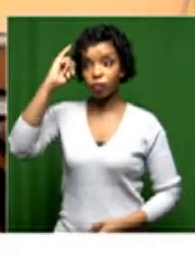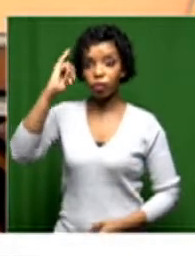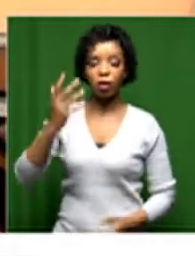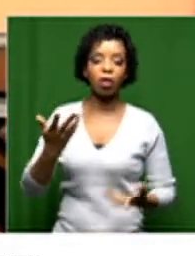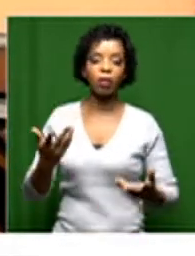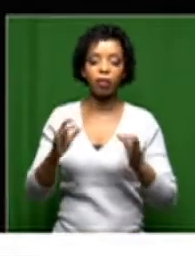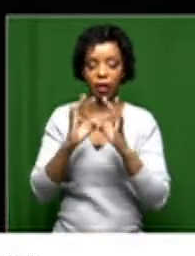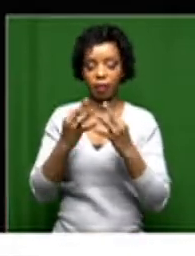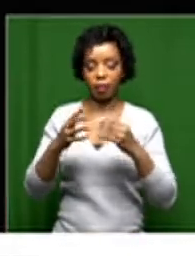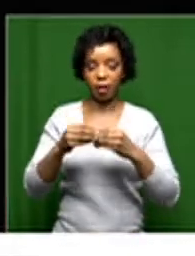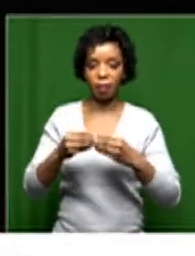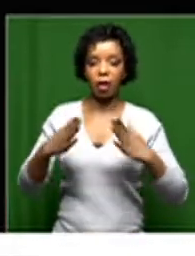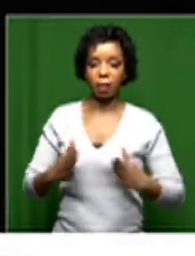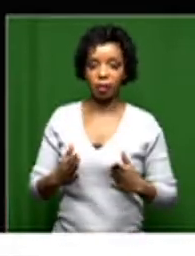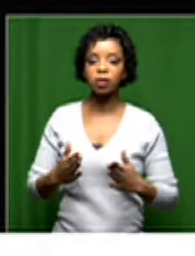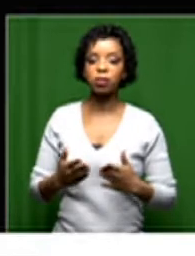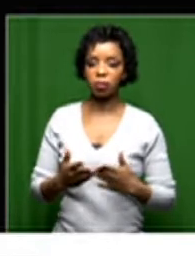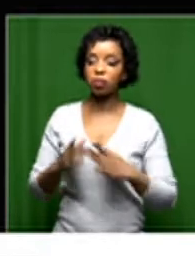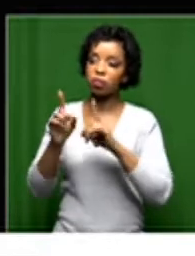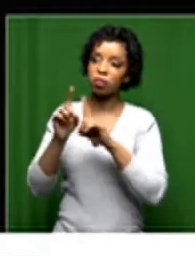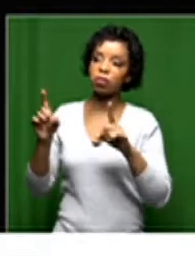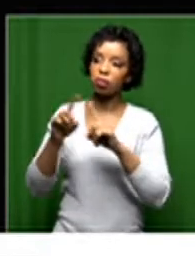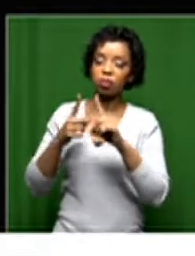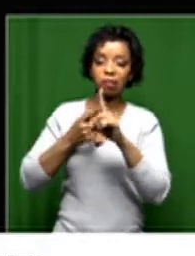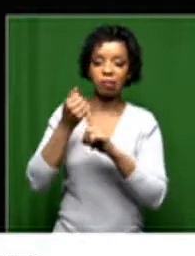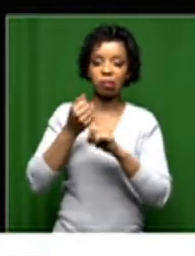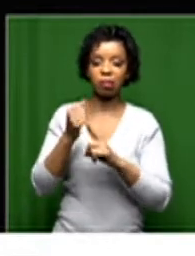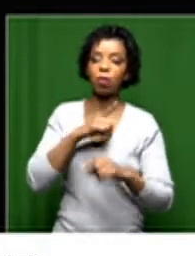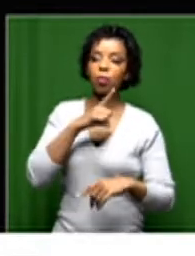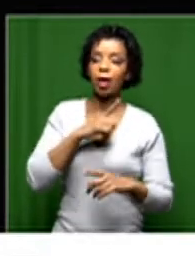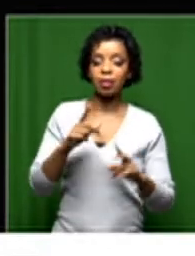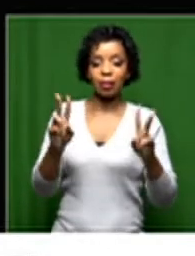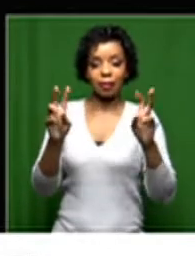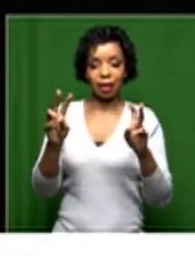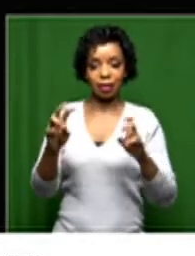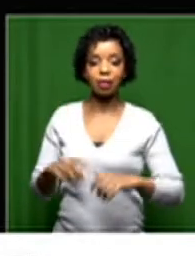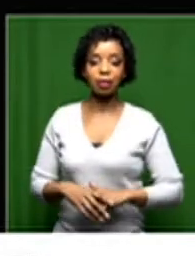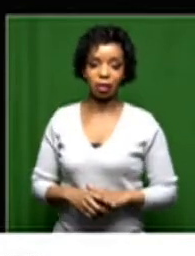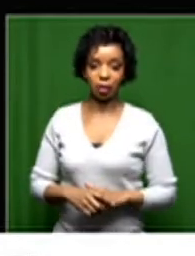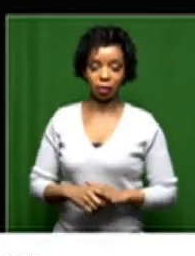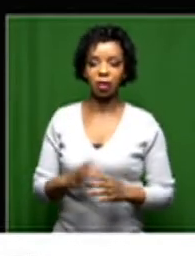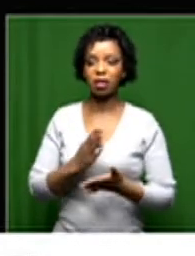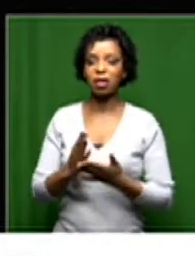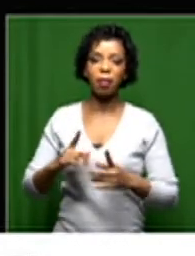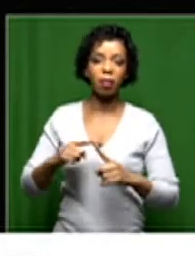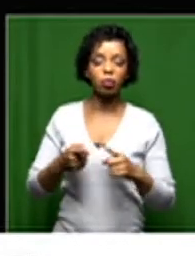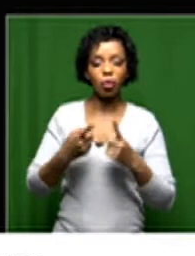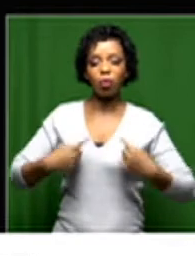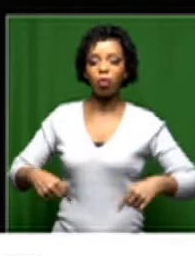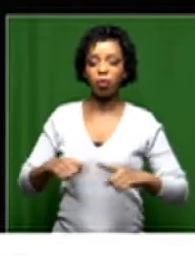family members fighting over title deeds and all of those things. So at a certain point, all of us, we can relate to the